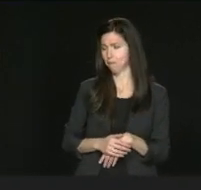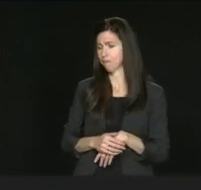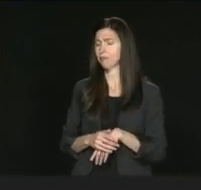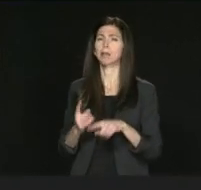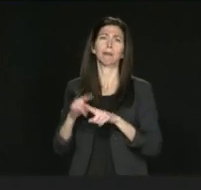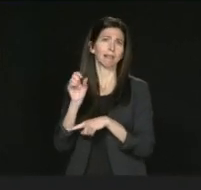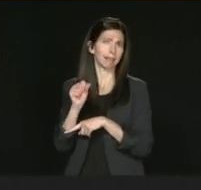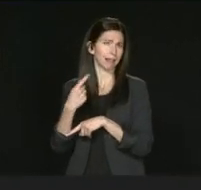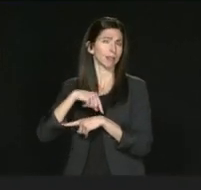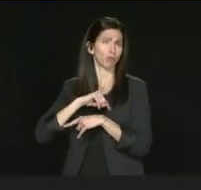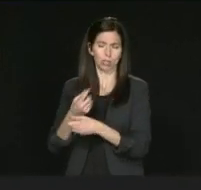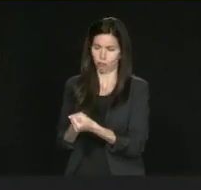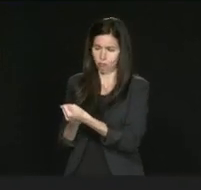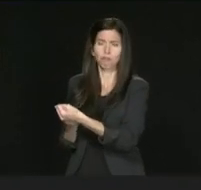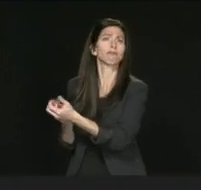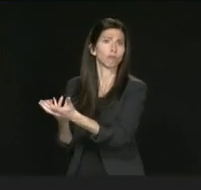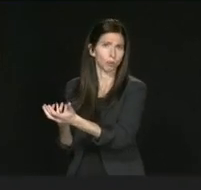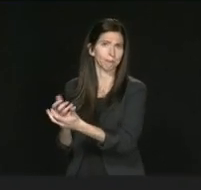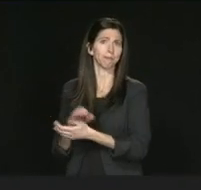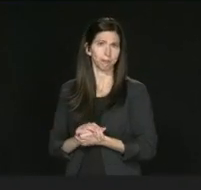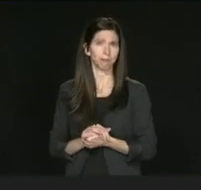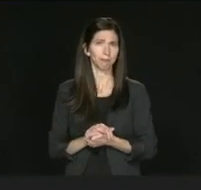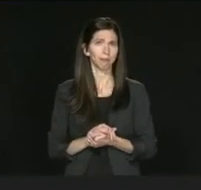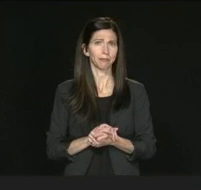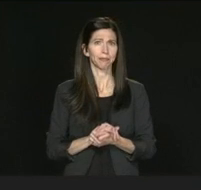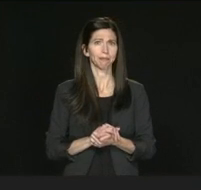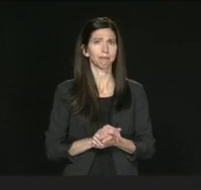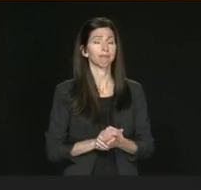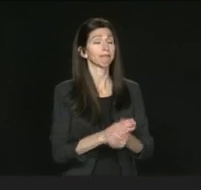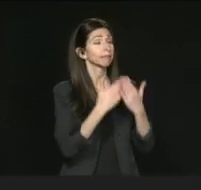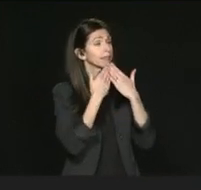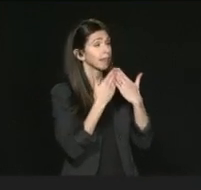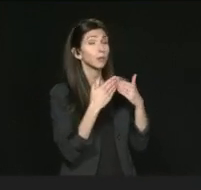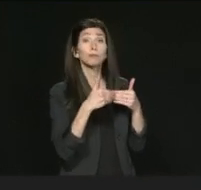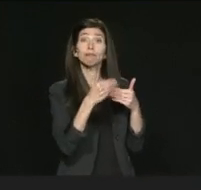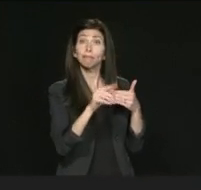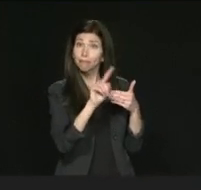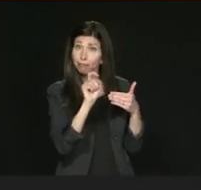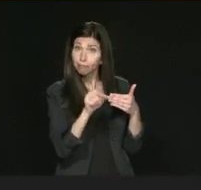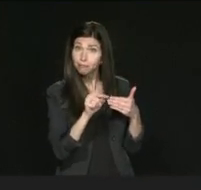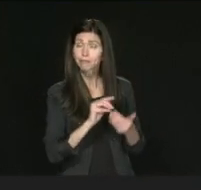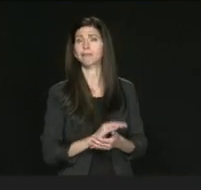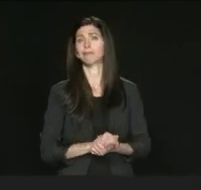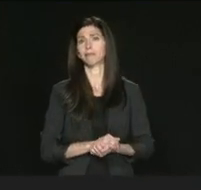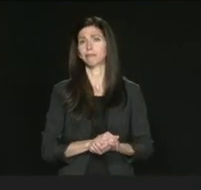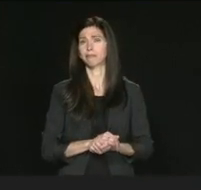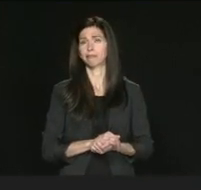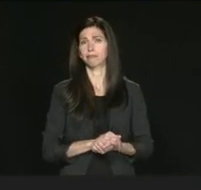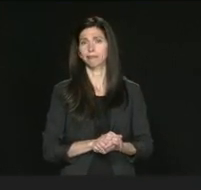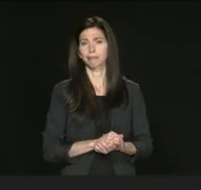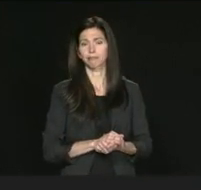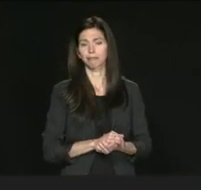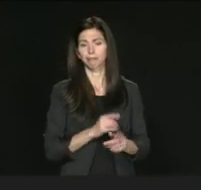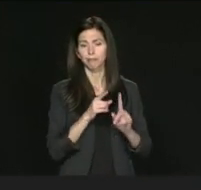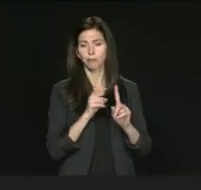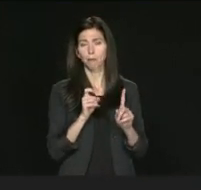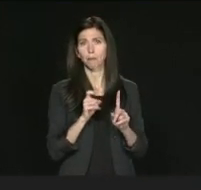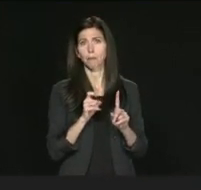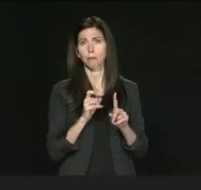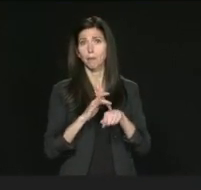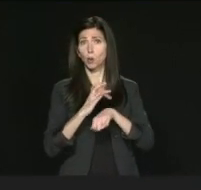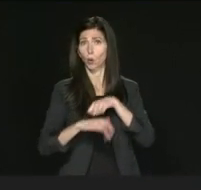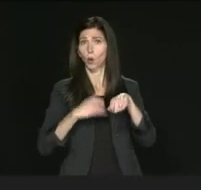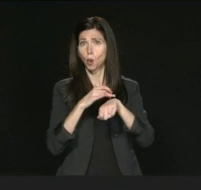Ministre. Thank you, Minister. Next question. Our next question is from Christy Kirka from the Globe and Mail. A vous la parole, please go ahead.